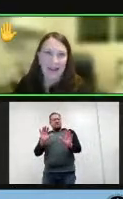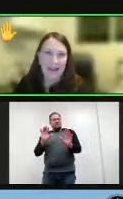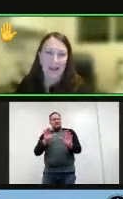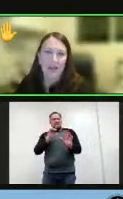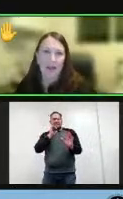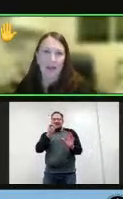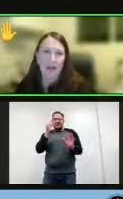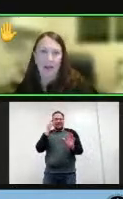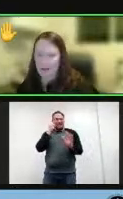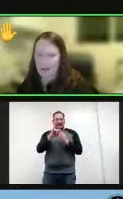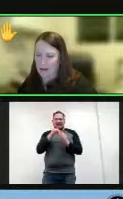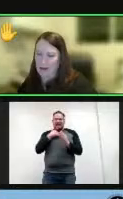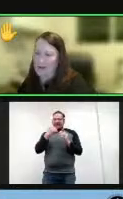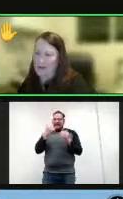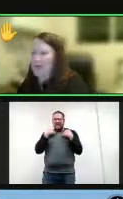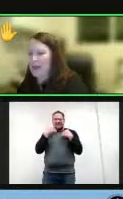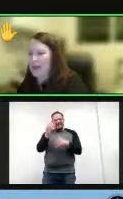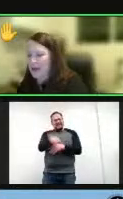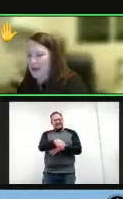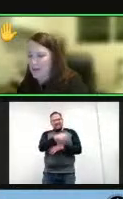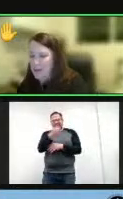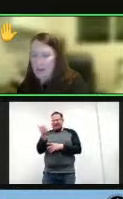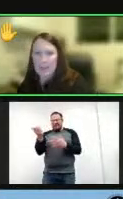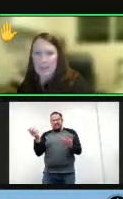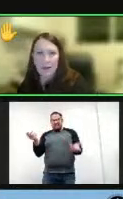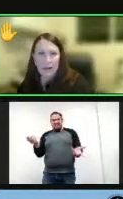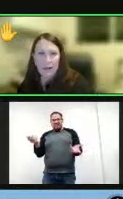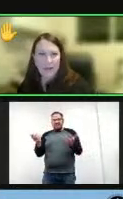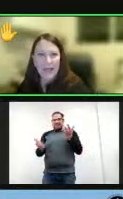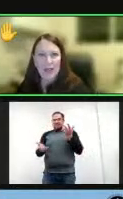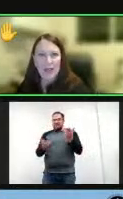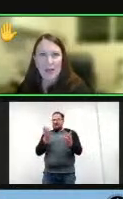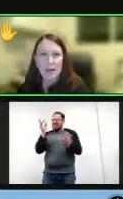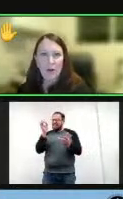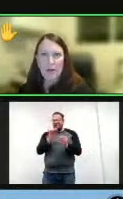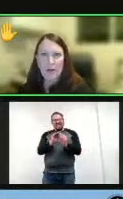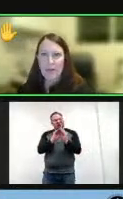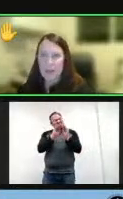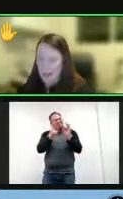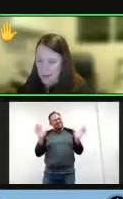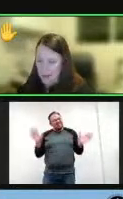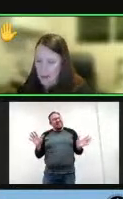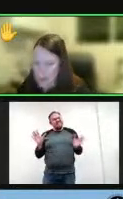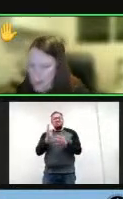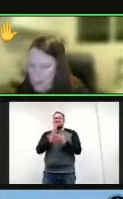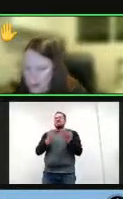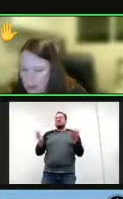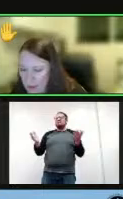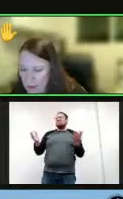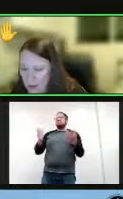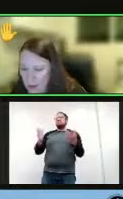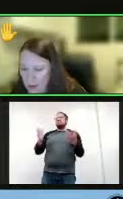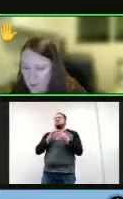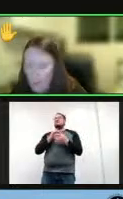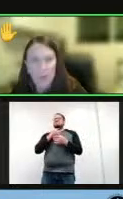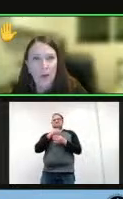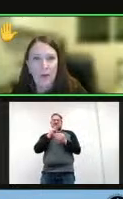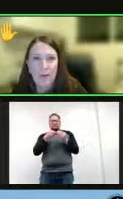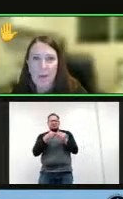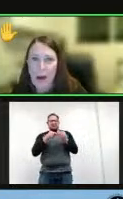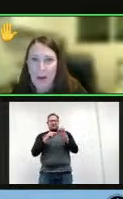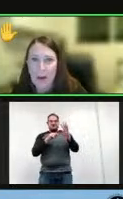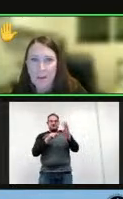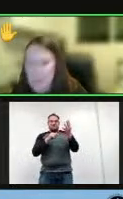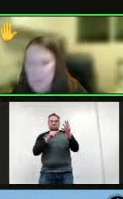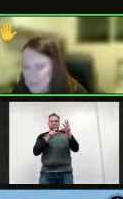had anything else, and maybe it needs a clarification or something like this. So I'm talking about the fourth bullet from